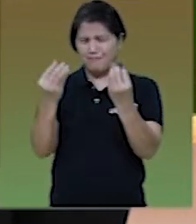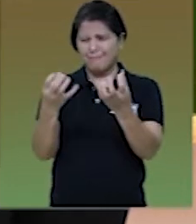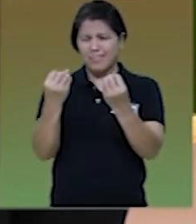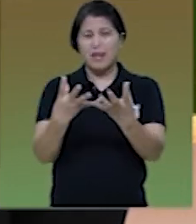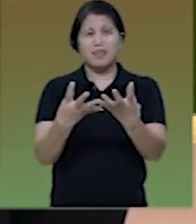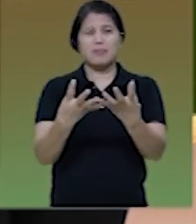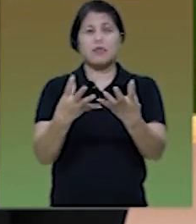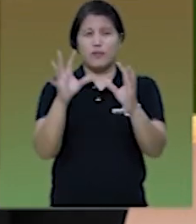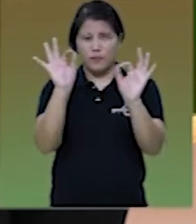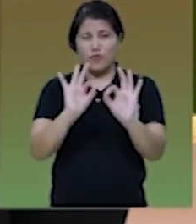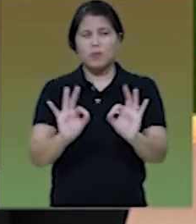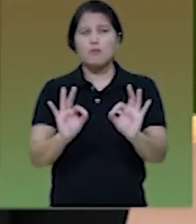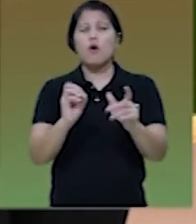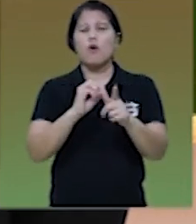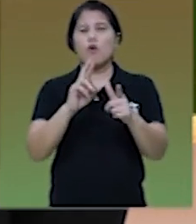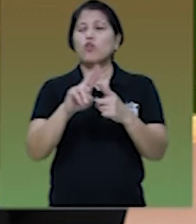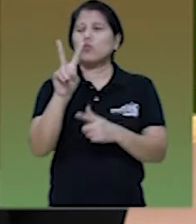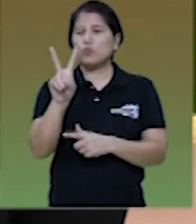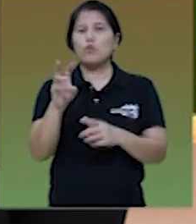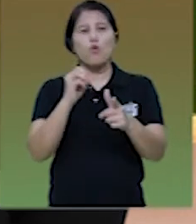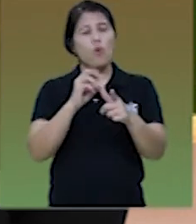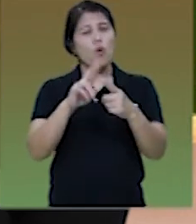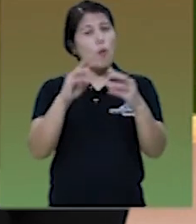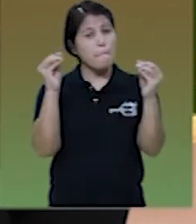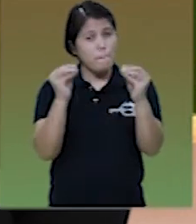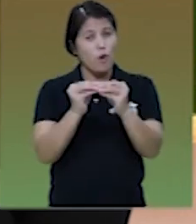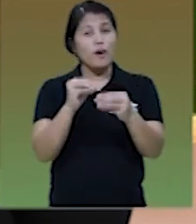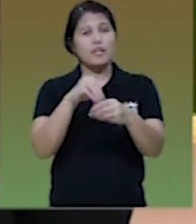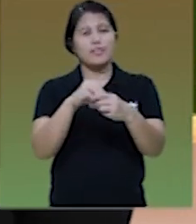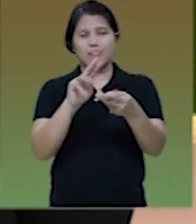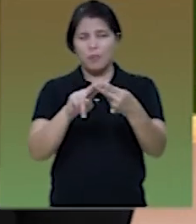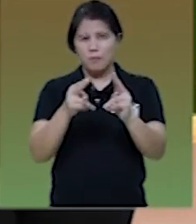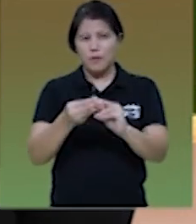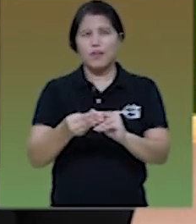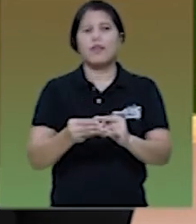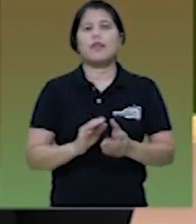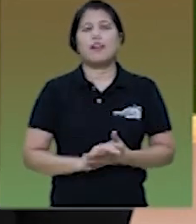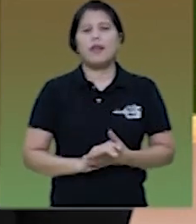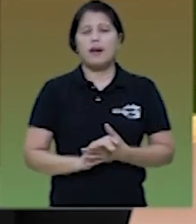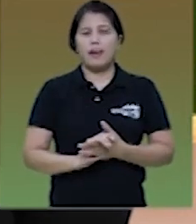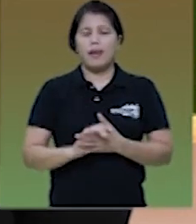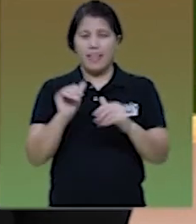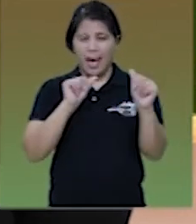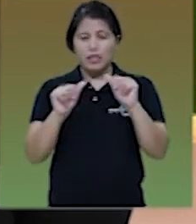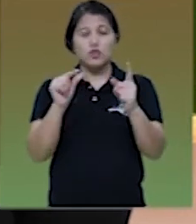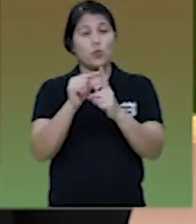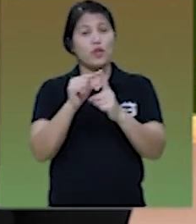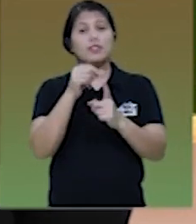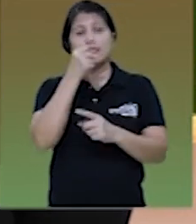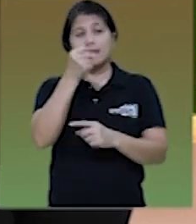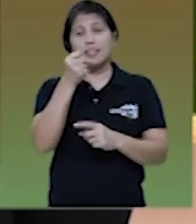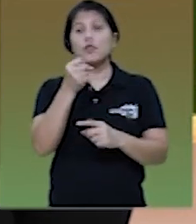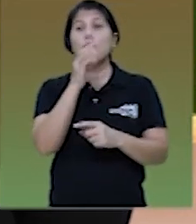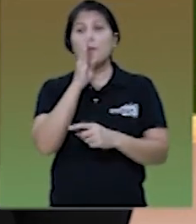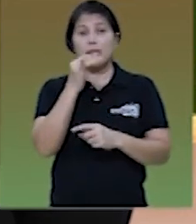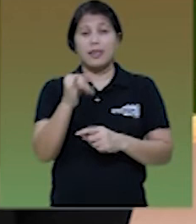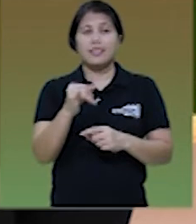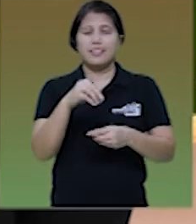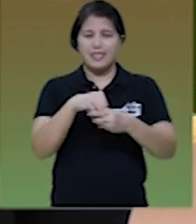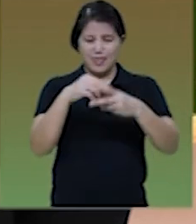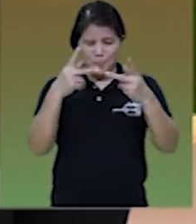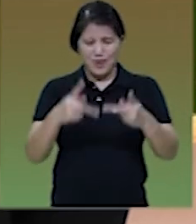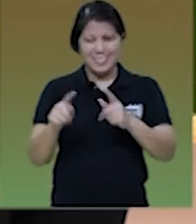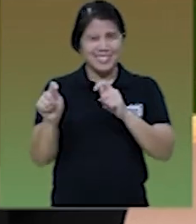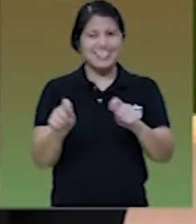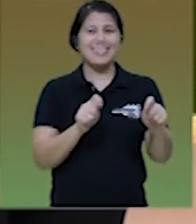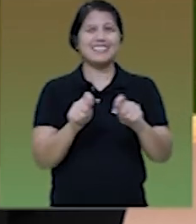plural or two or more in number, and the action word or state of being is in the present